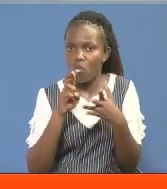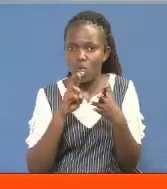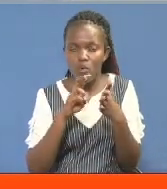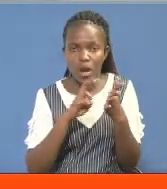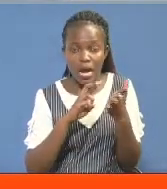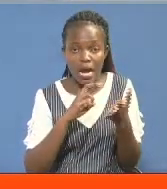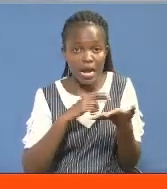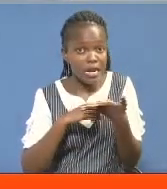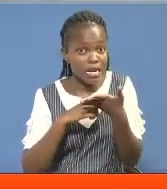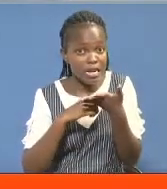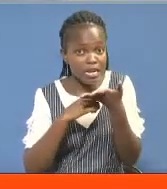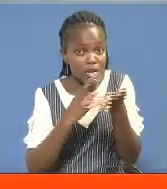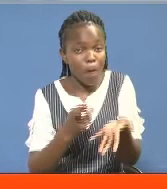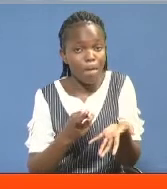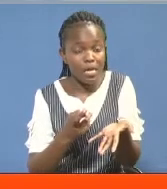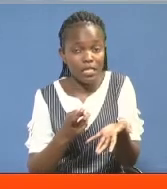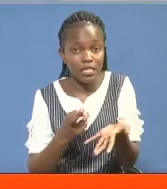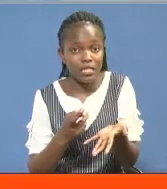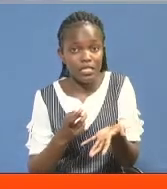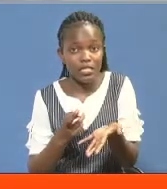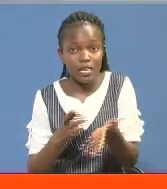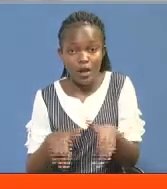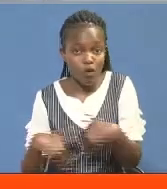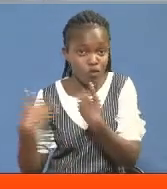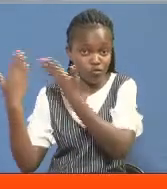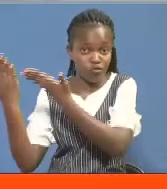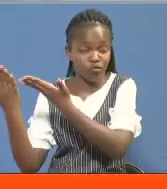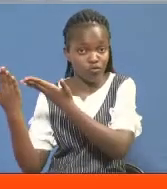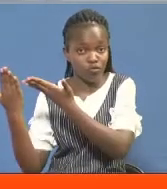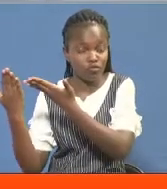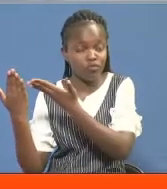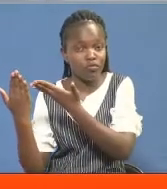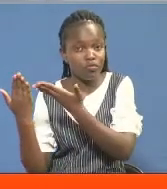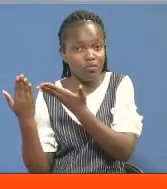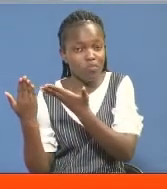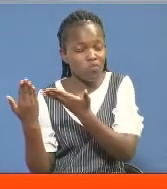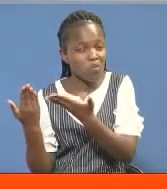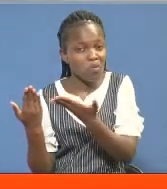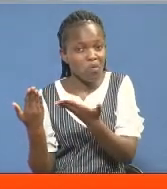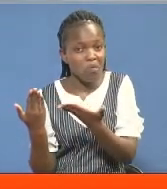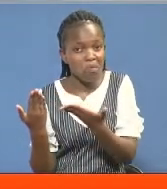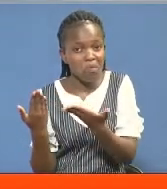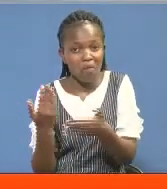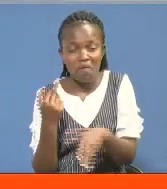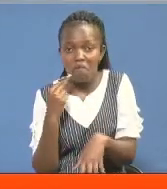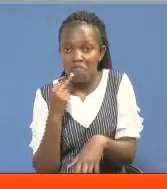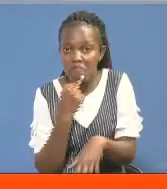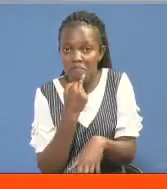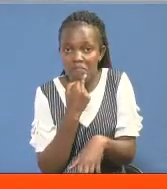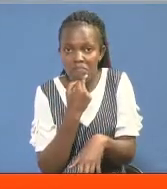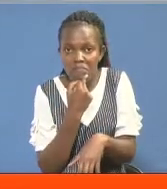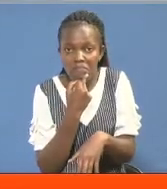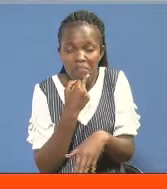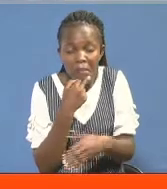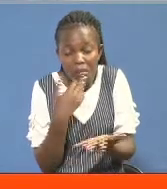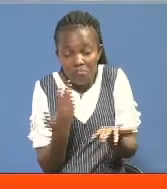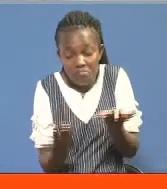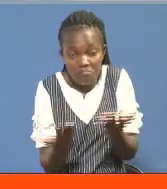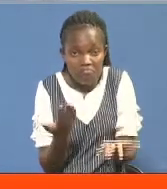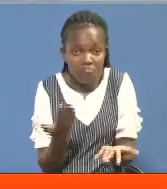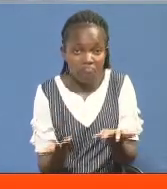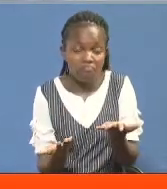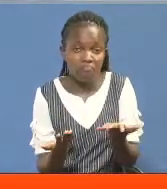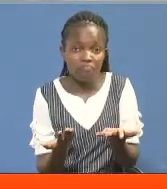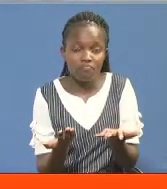alter certain provisions that they feel are favorable or are not favorable, depending on the circumstances, and